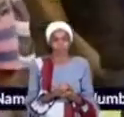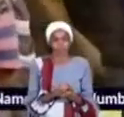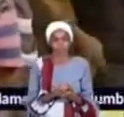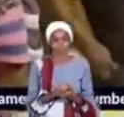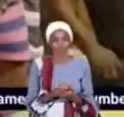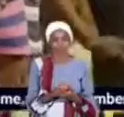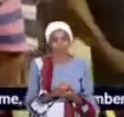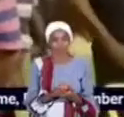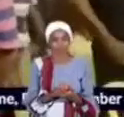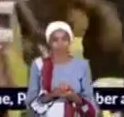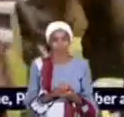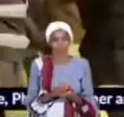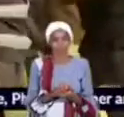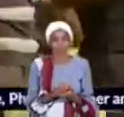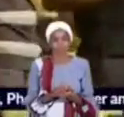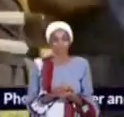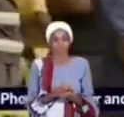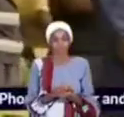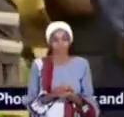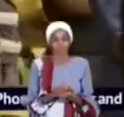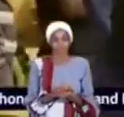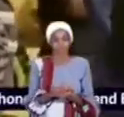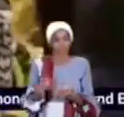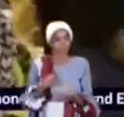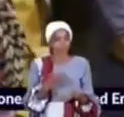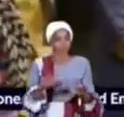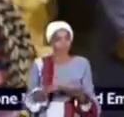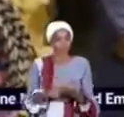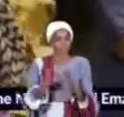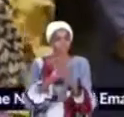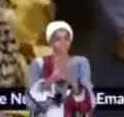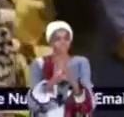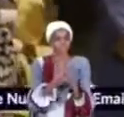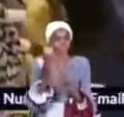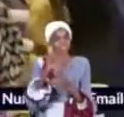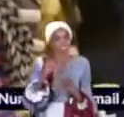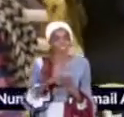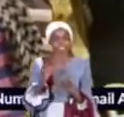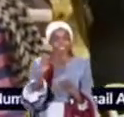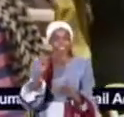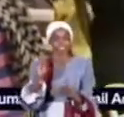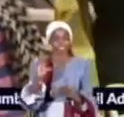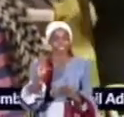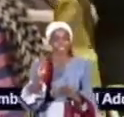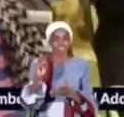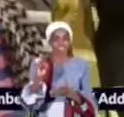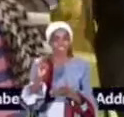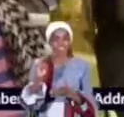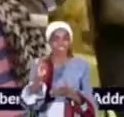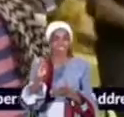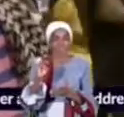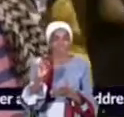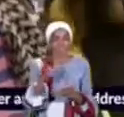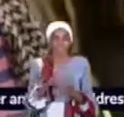tonight. We want to celebrate you this December. It's a December you will remember